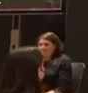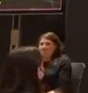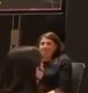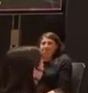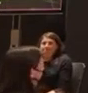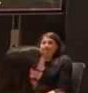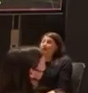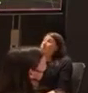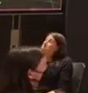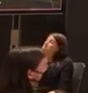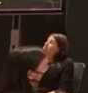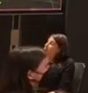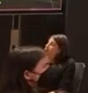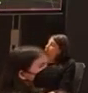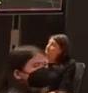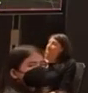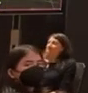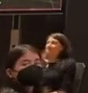Susan's son